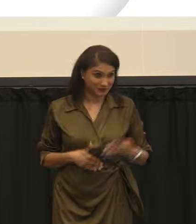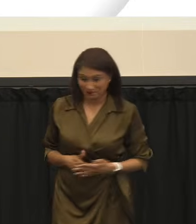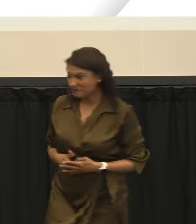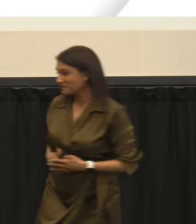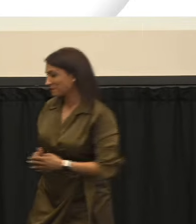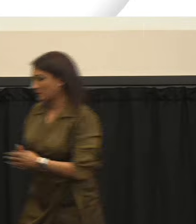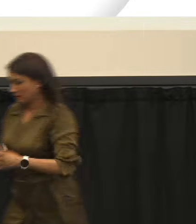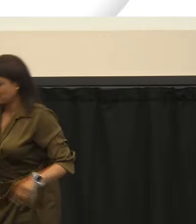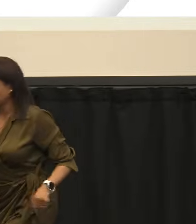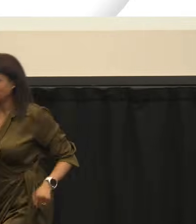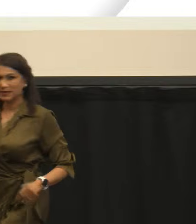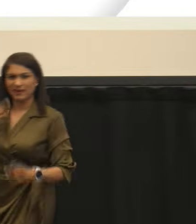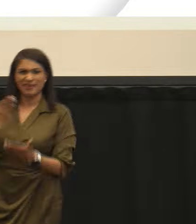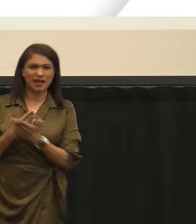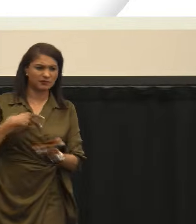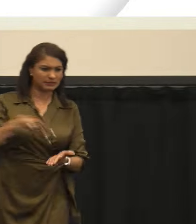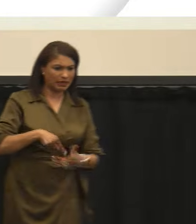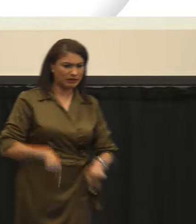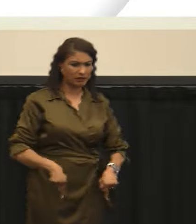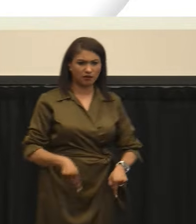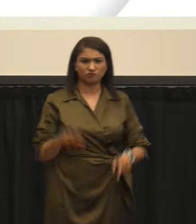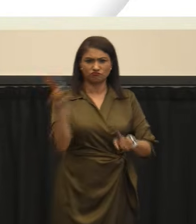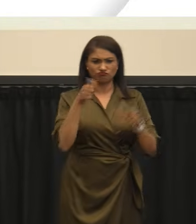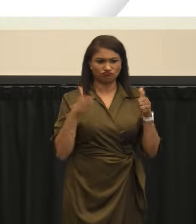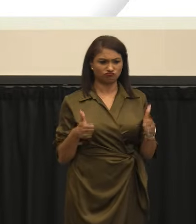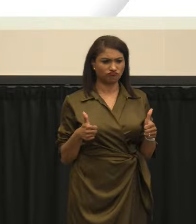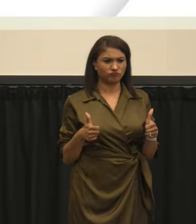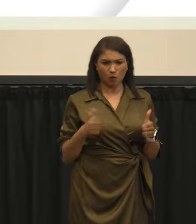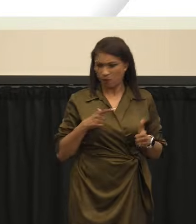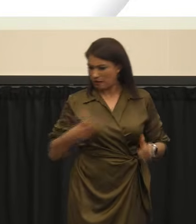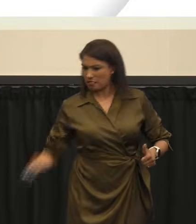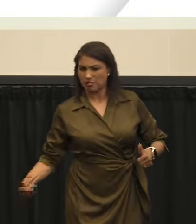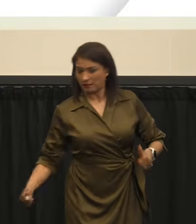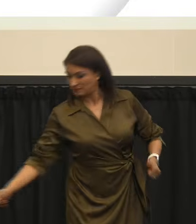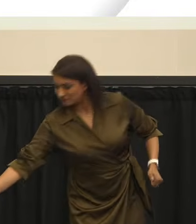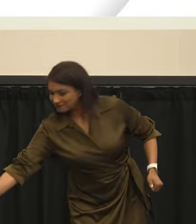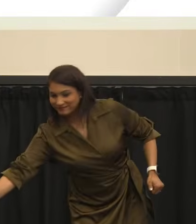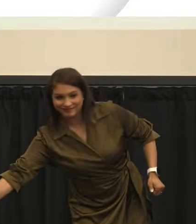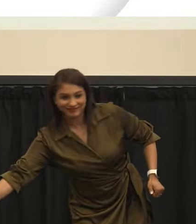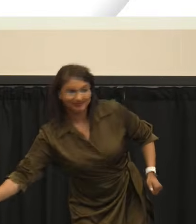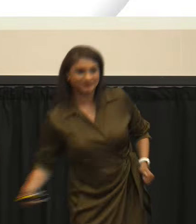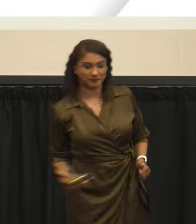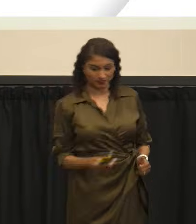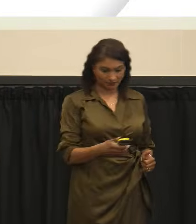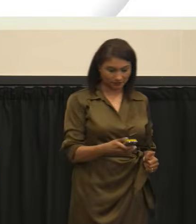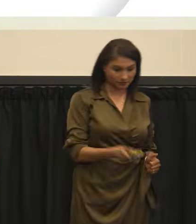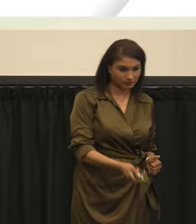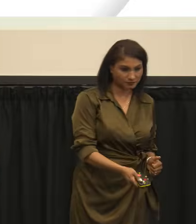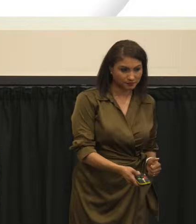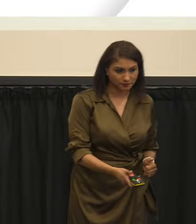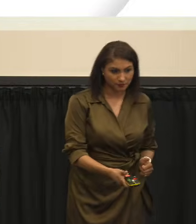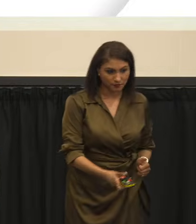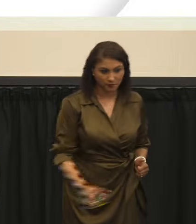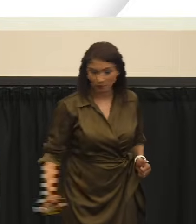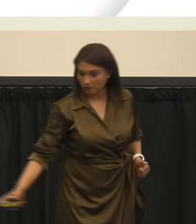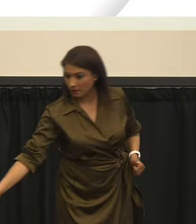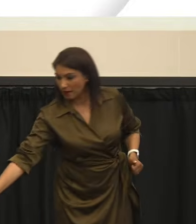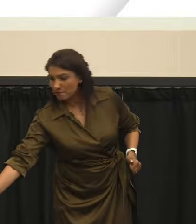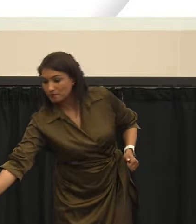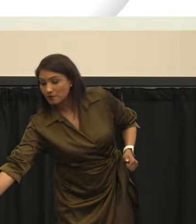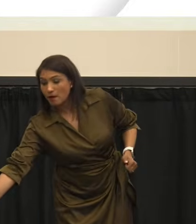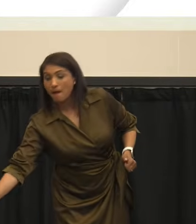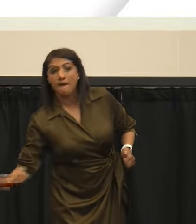languages. And those are the 4 main points that we've gathered in our stakeholder engagements. I'm going to stand over here. I hope everyone can see